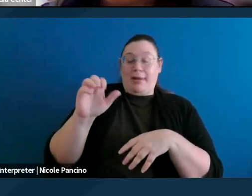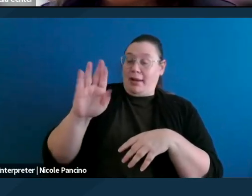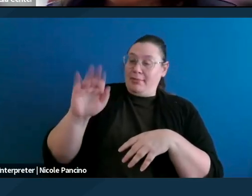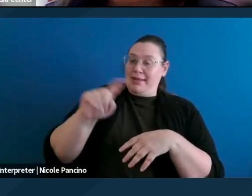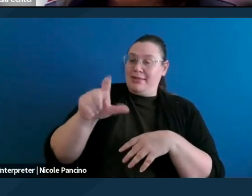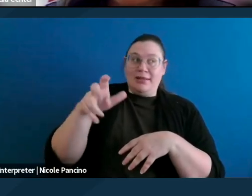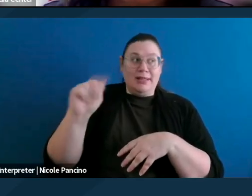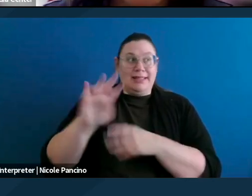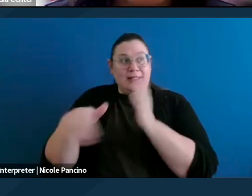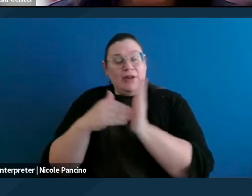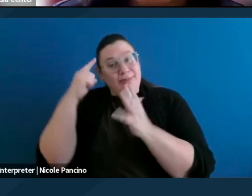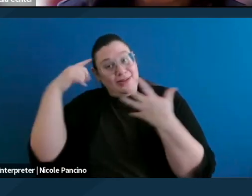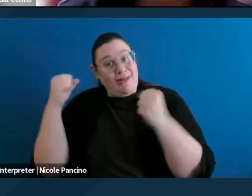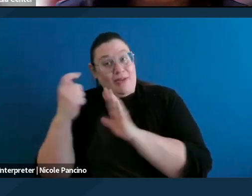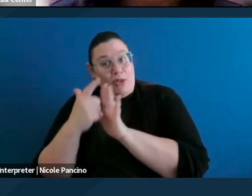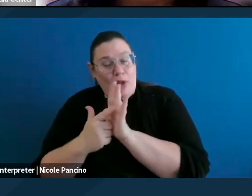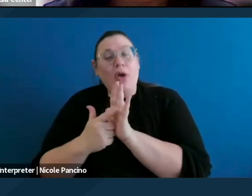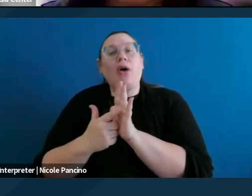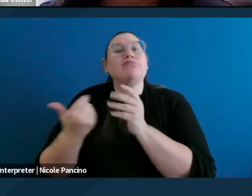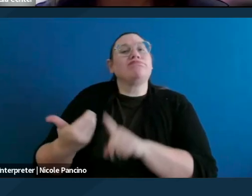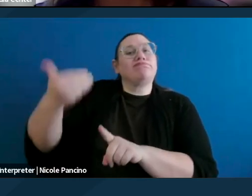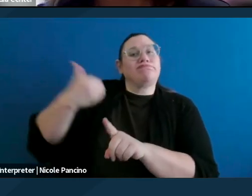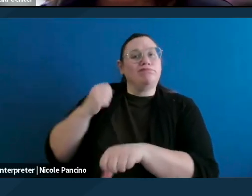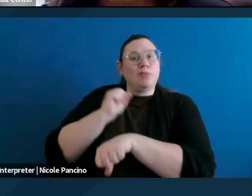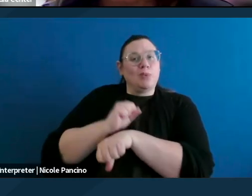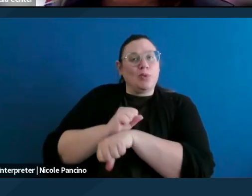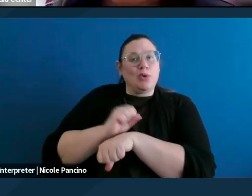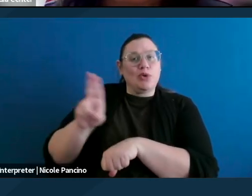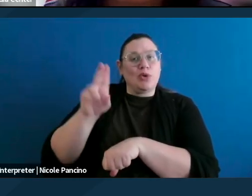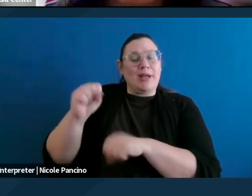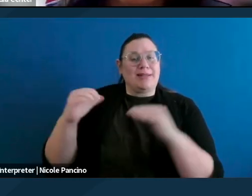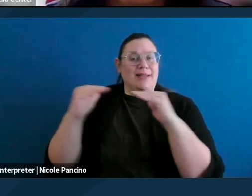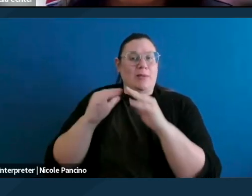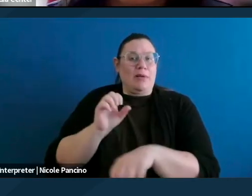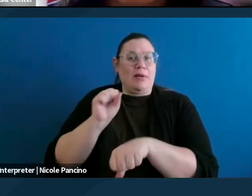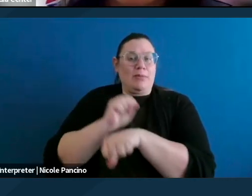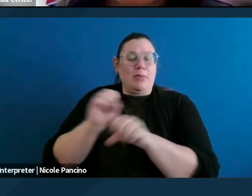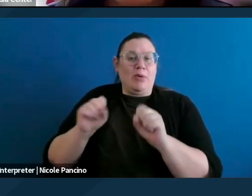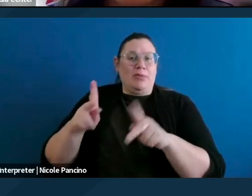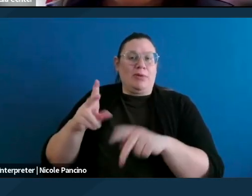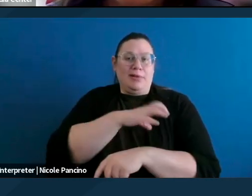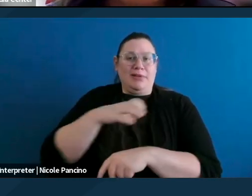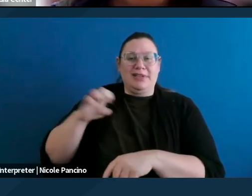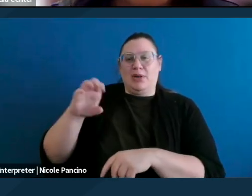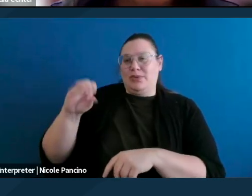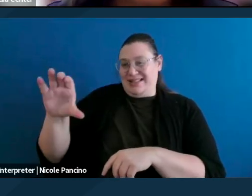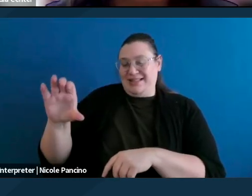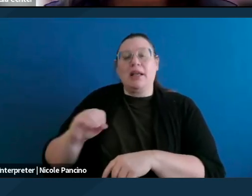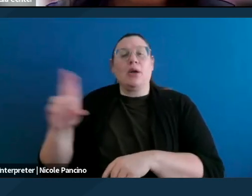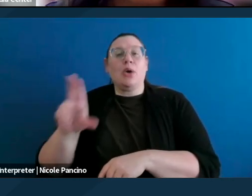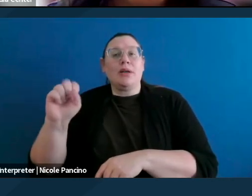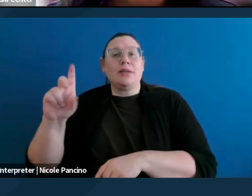Law, and who has prior stints at the U.S. Equal Employment Opportunity Commission and the U.S. Department